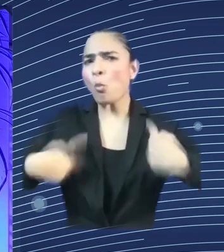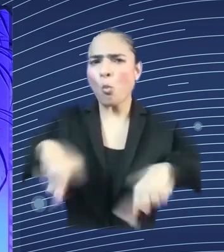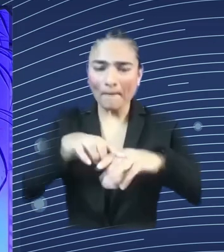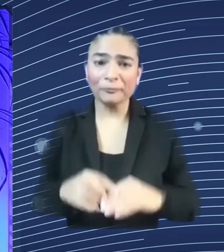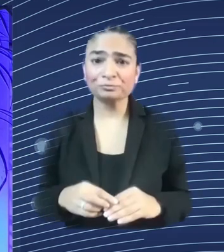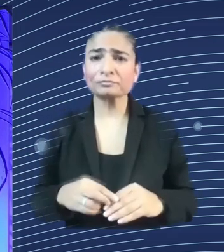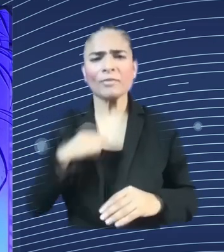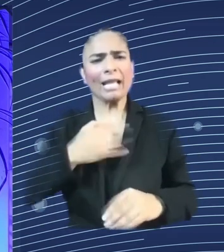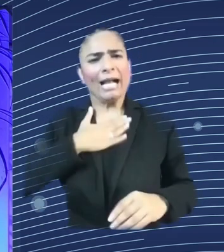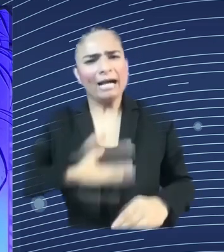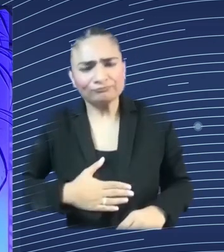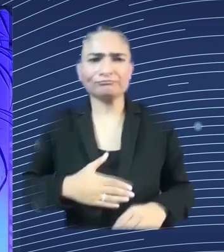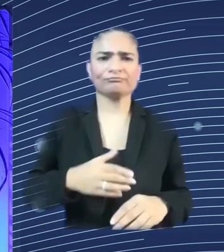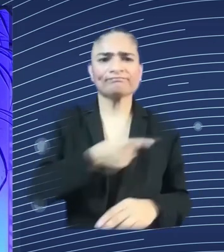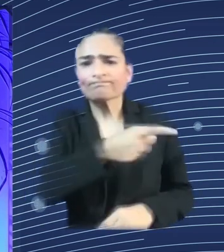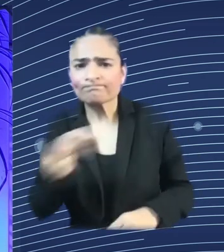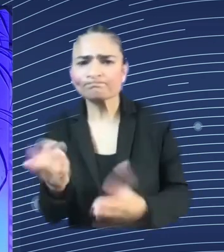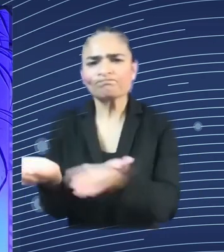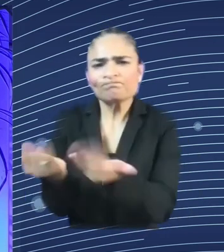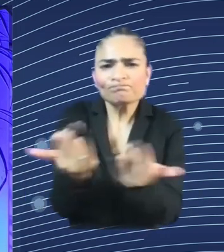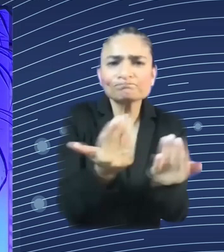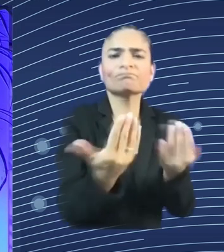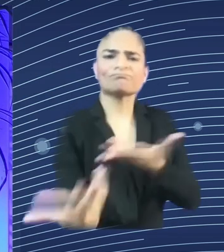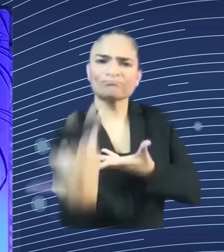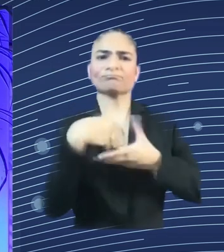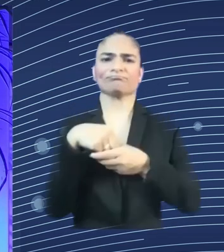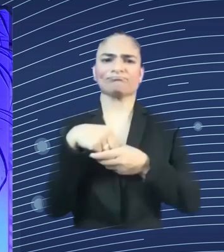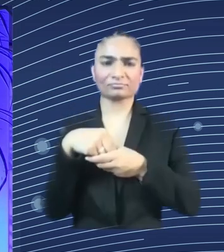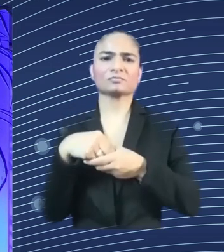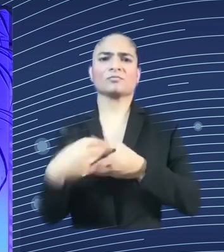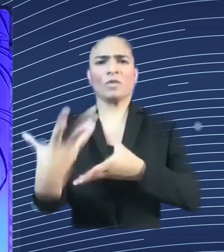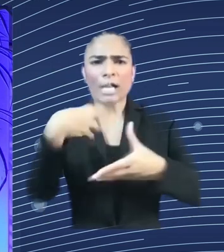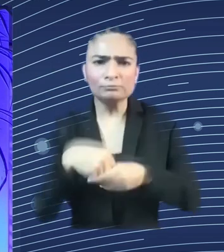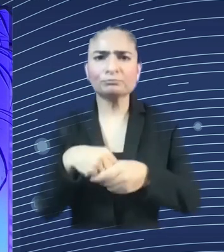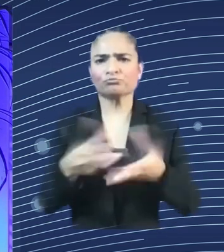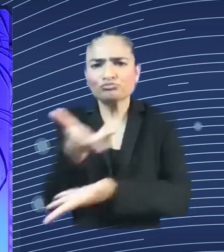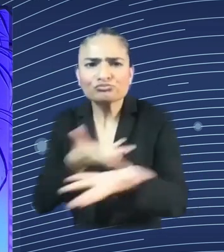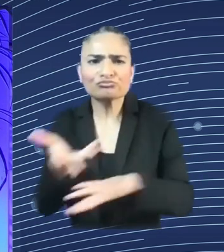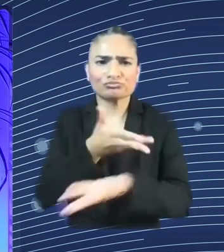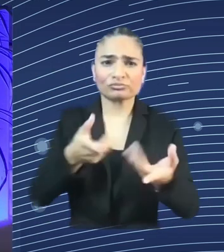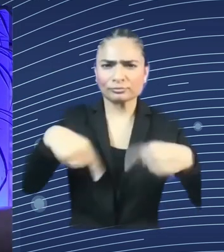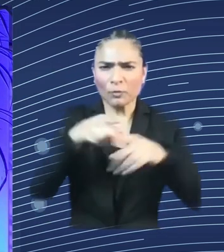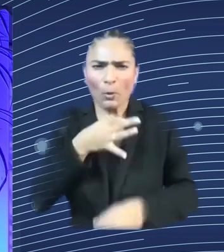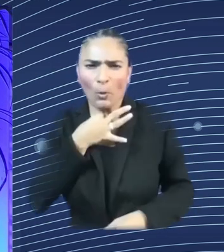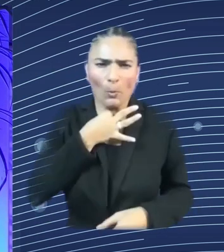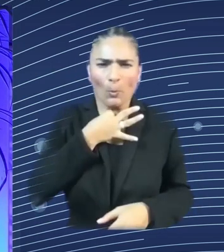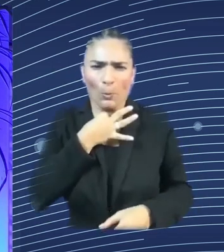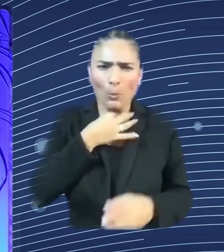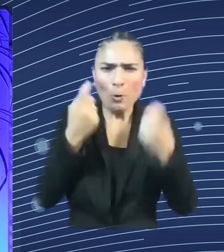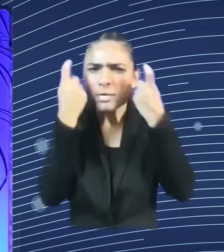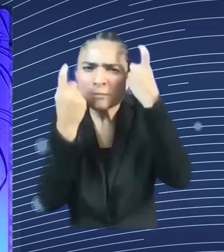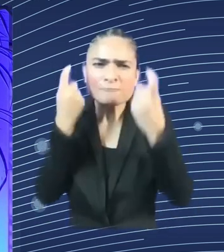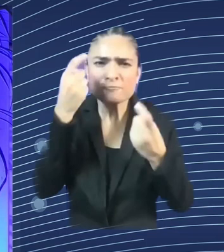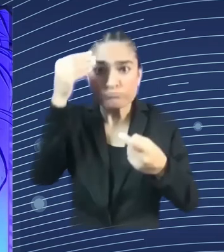table. To participate, if you are in the room, we encourage you to raise your hand and speak in the microphone. If you're more comfortable to use